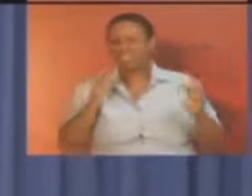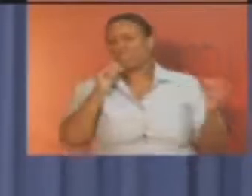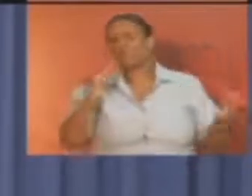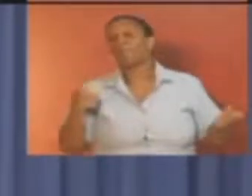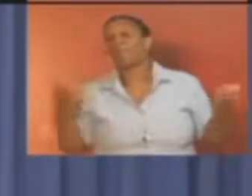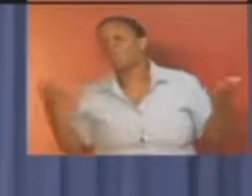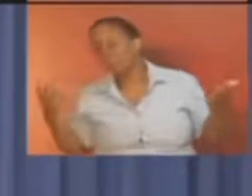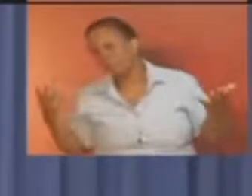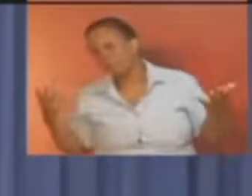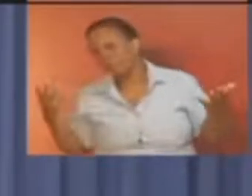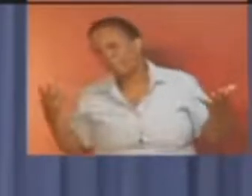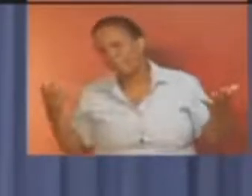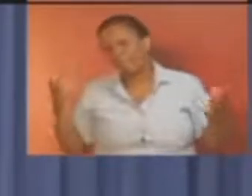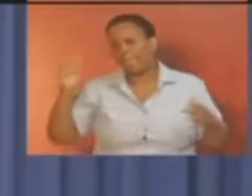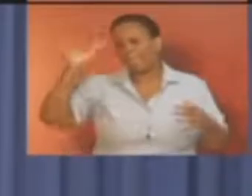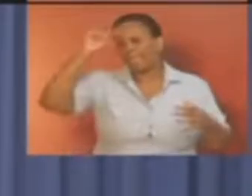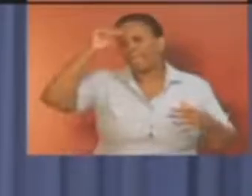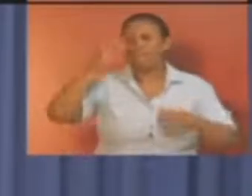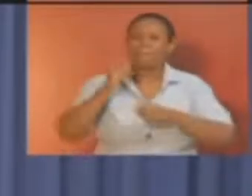that vaccine even unto itself.